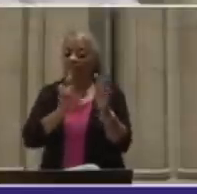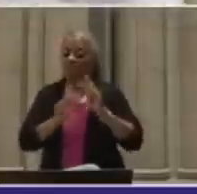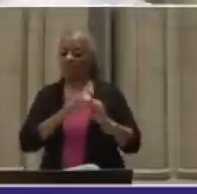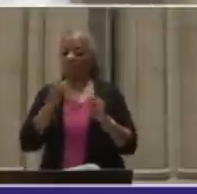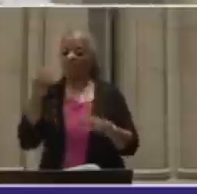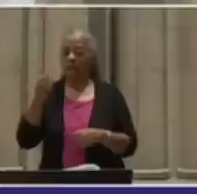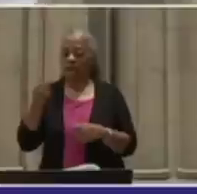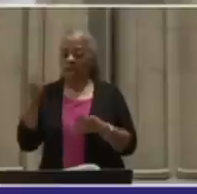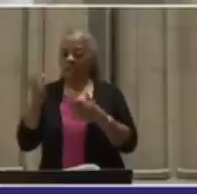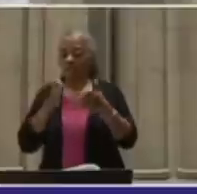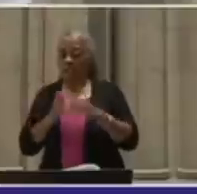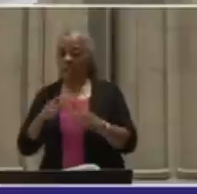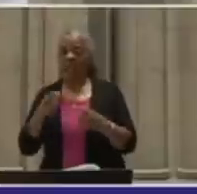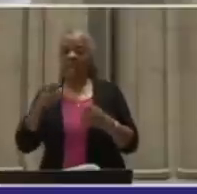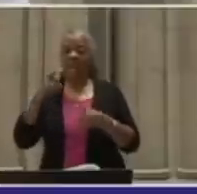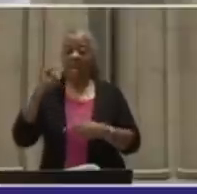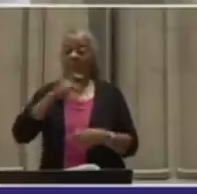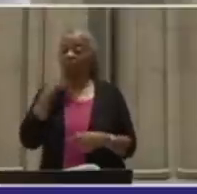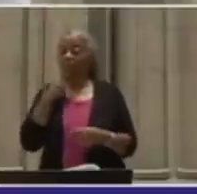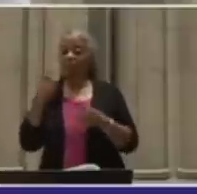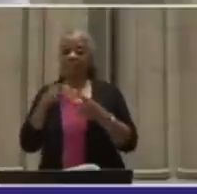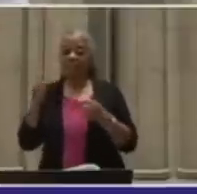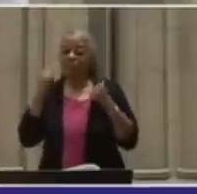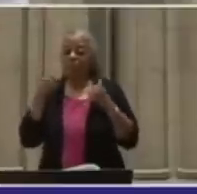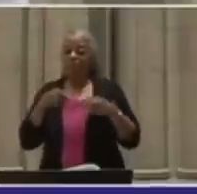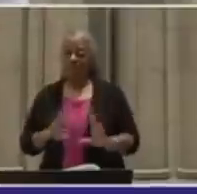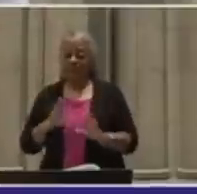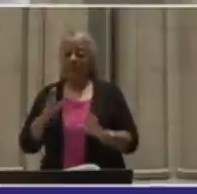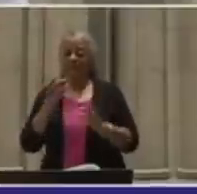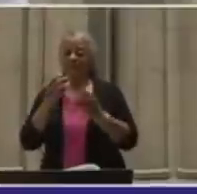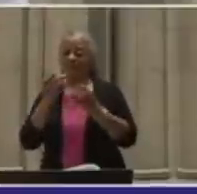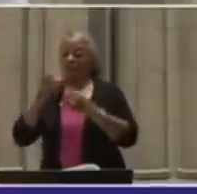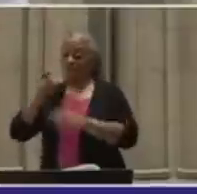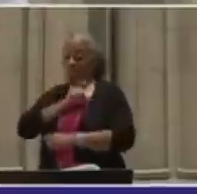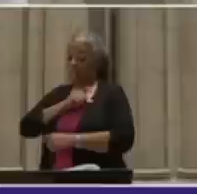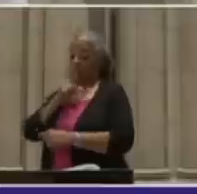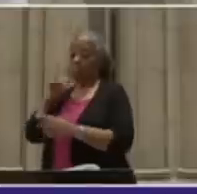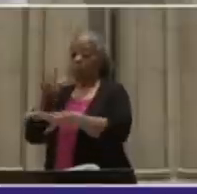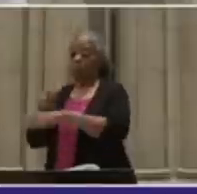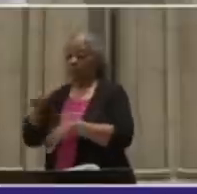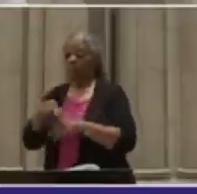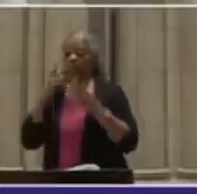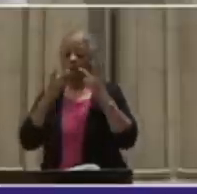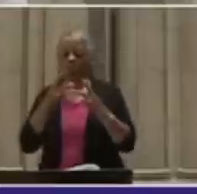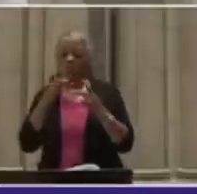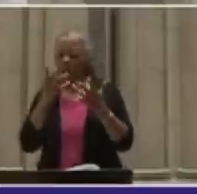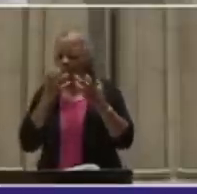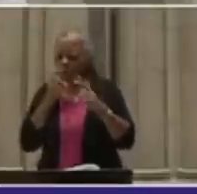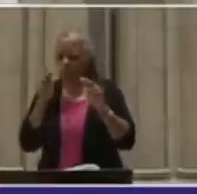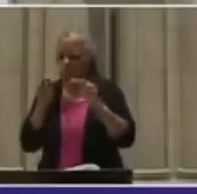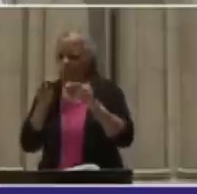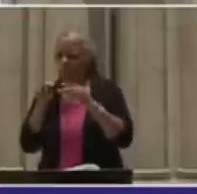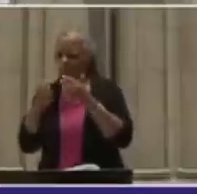and clergy surrounded them and wouldn't let the Border Patrol touch them. I saw justice rolling like a mighty stream. Look real close, look real,